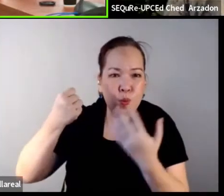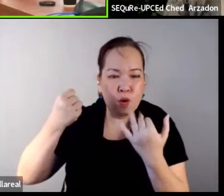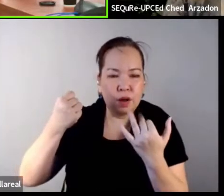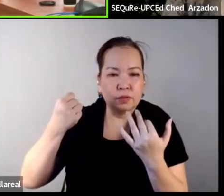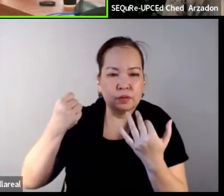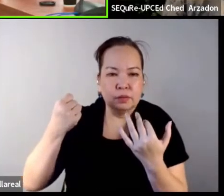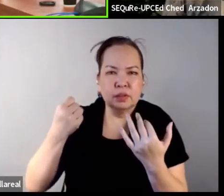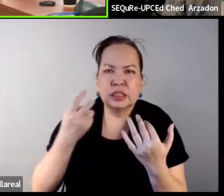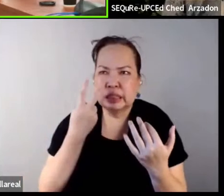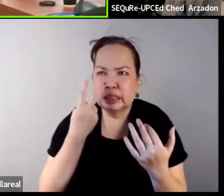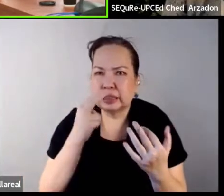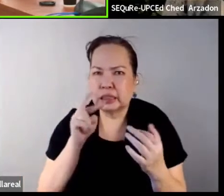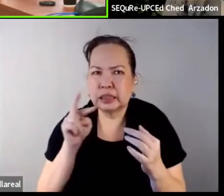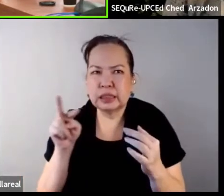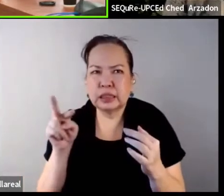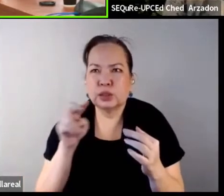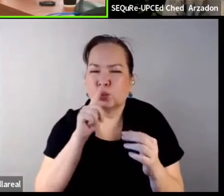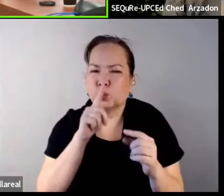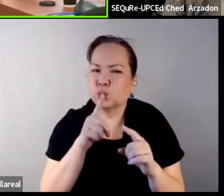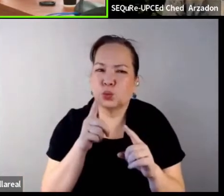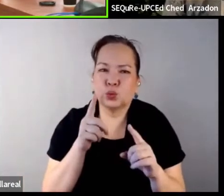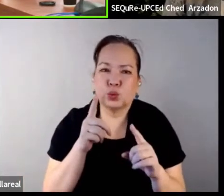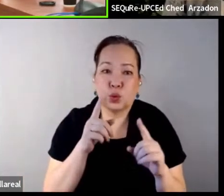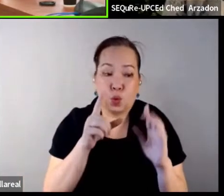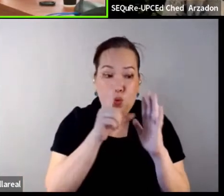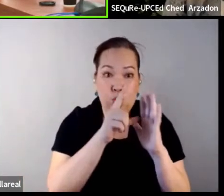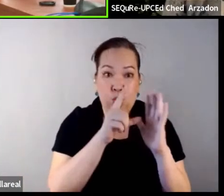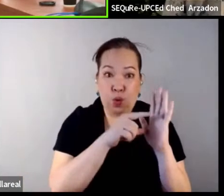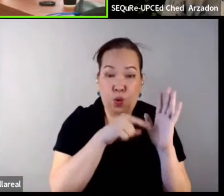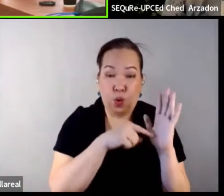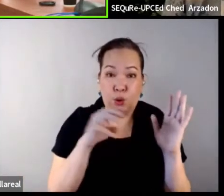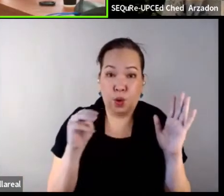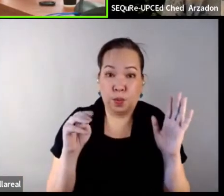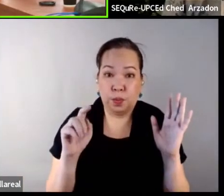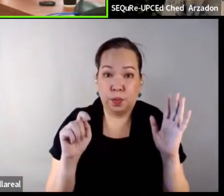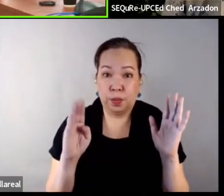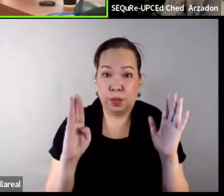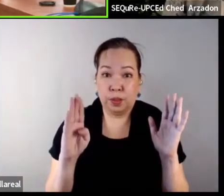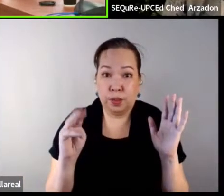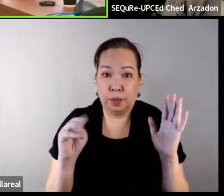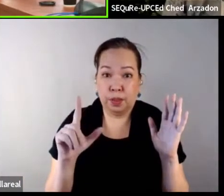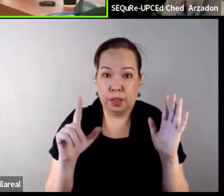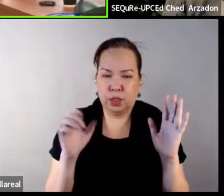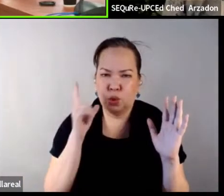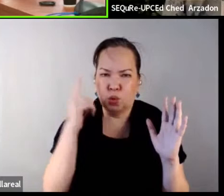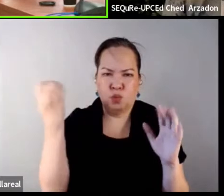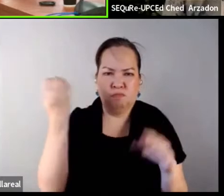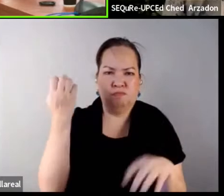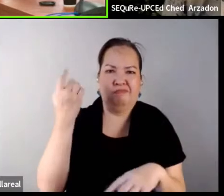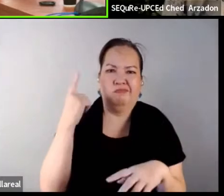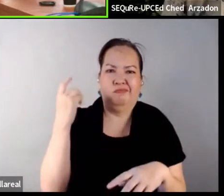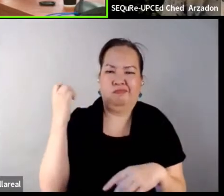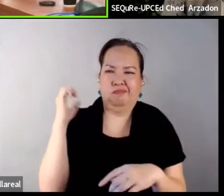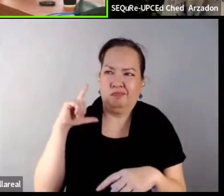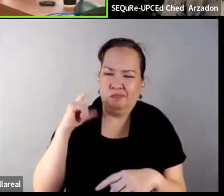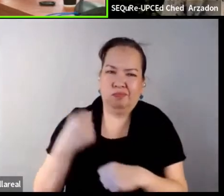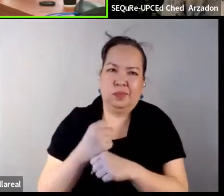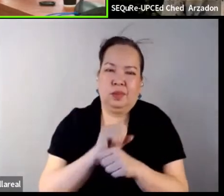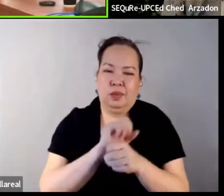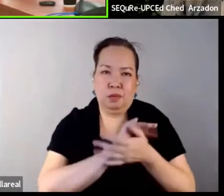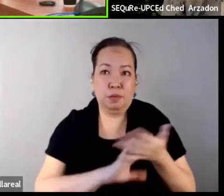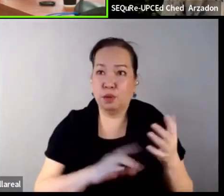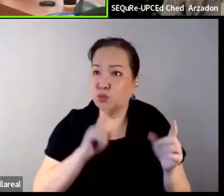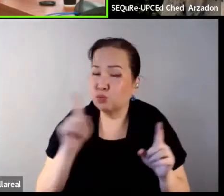we have seen na parang ito kasing batas na ito, na ginawa ito, minadali ito eh. We are not ready, we are not